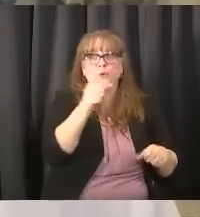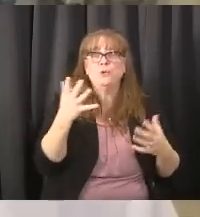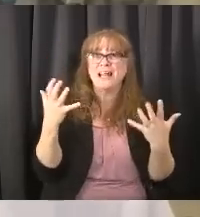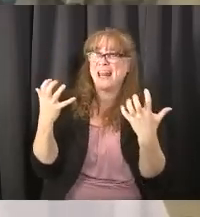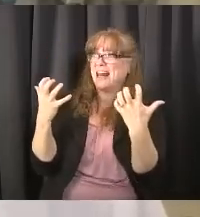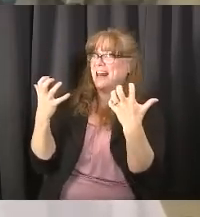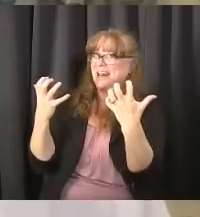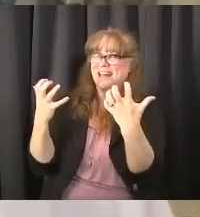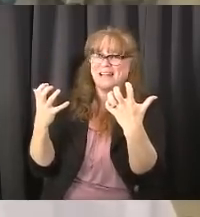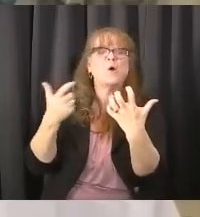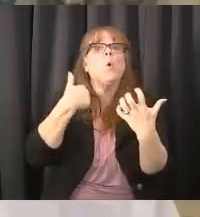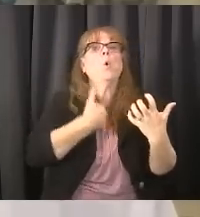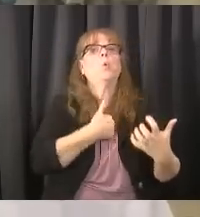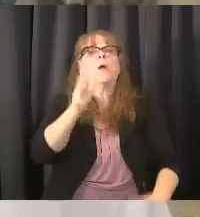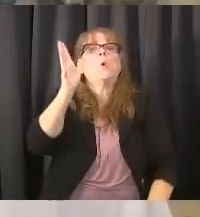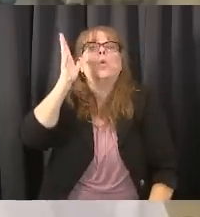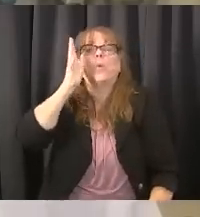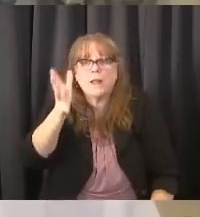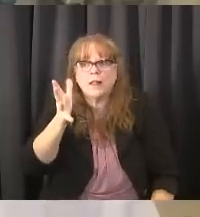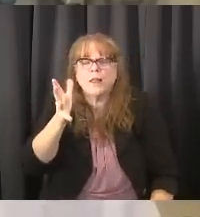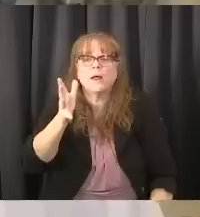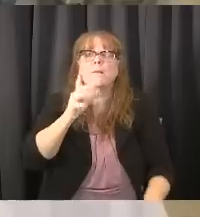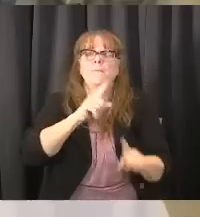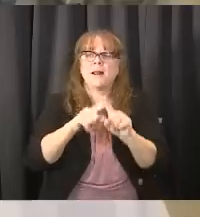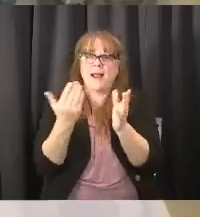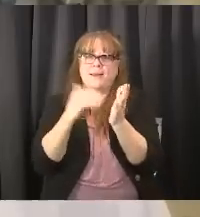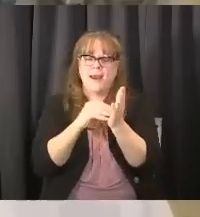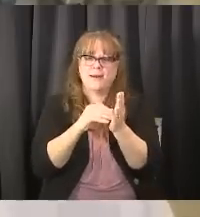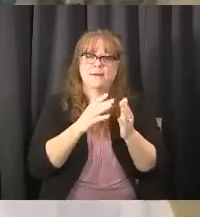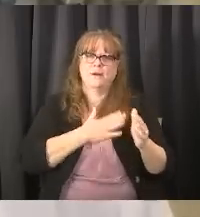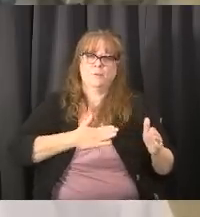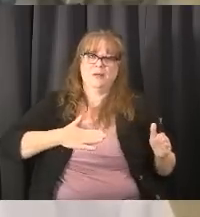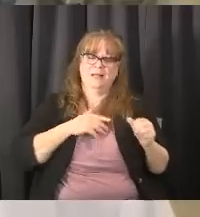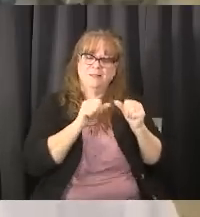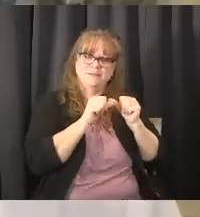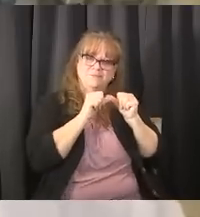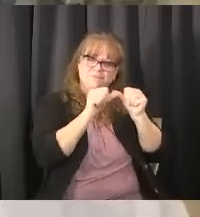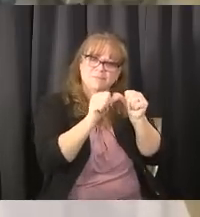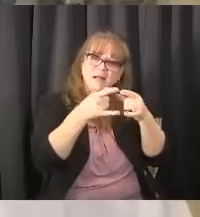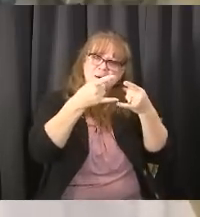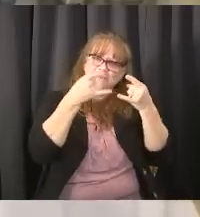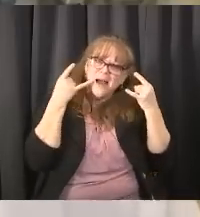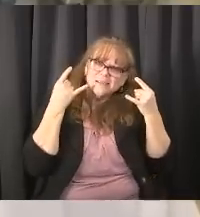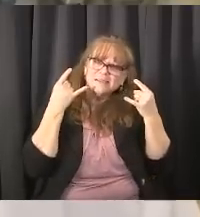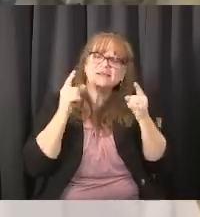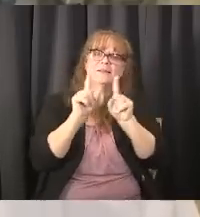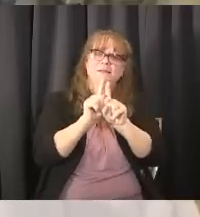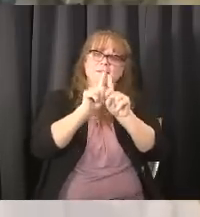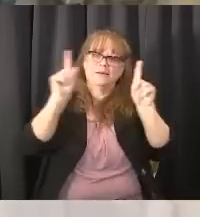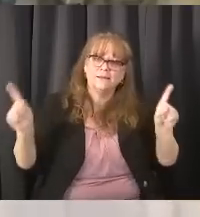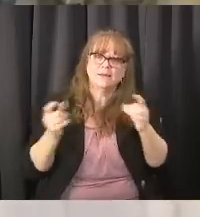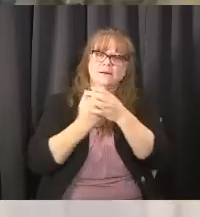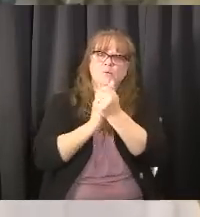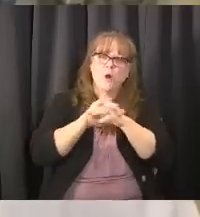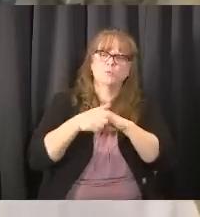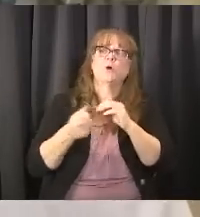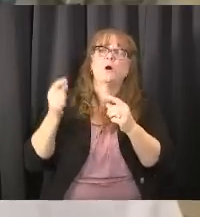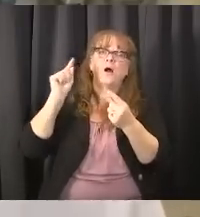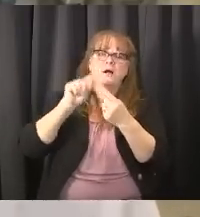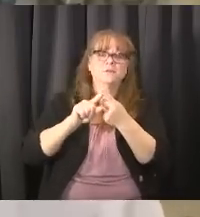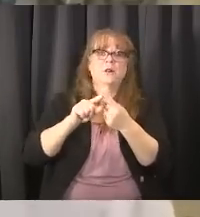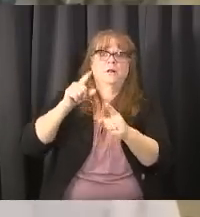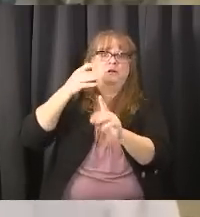physical distance, wash your hands. That all still works. And by summer, hopefully we're all past this. Thank you very much. And Dr. Zane,